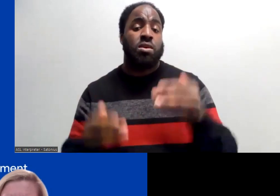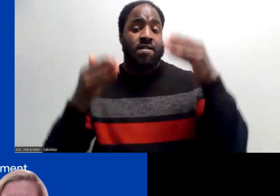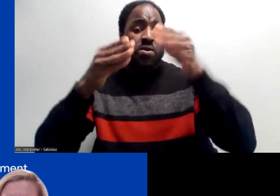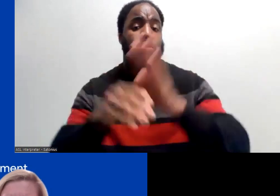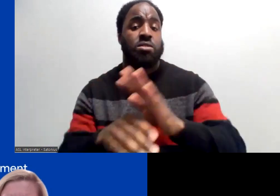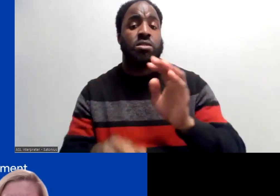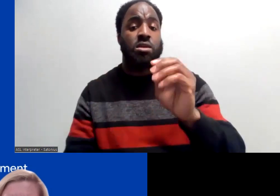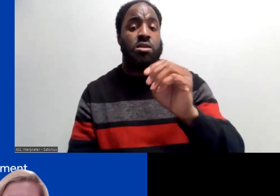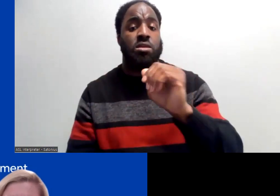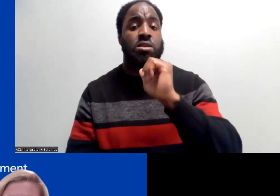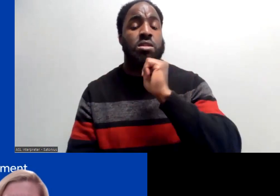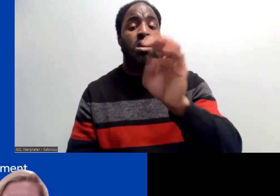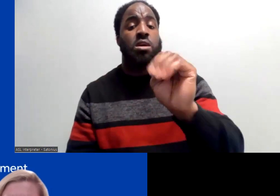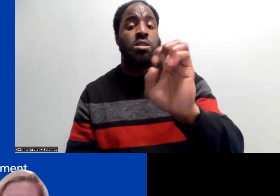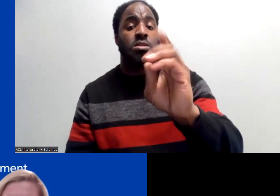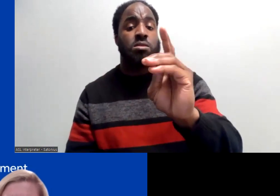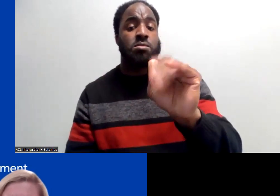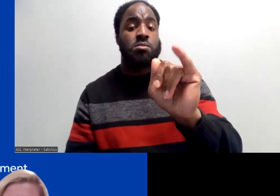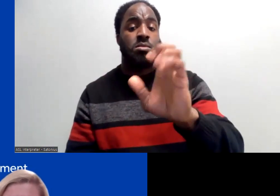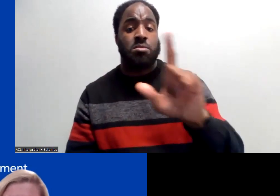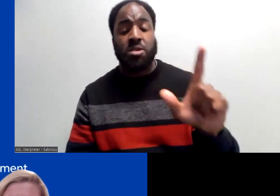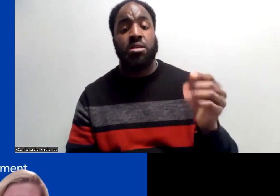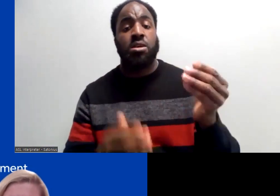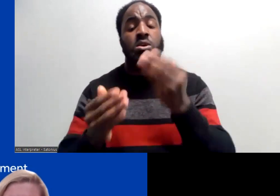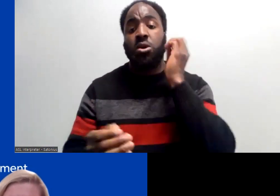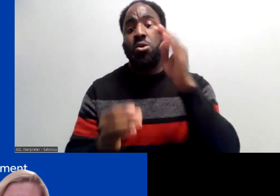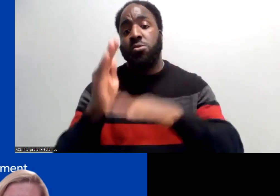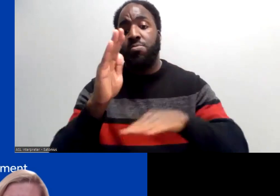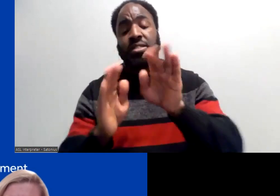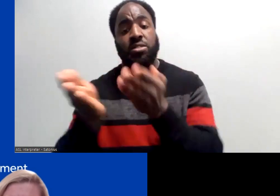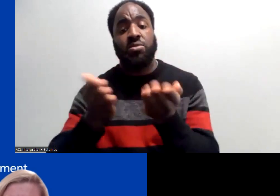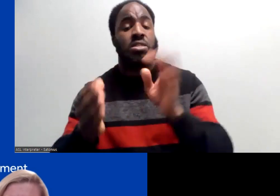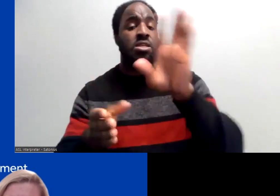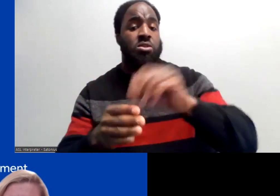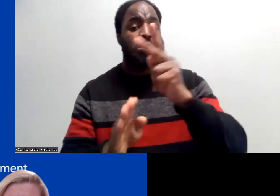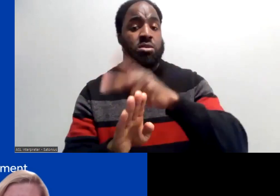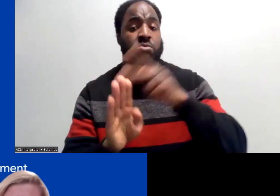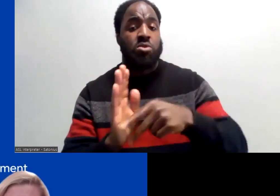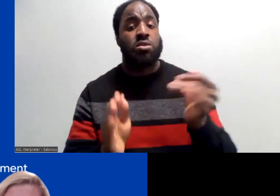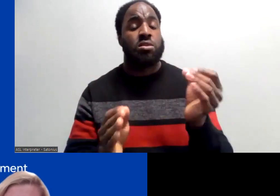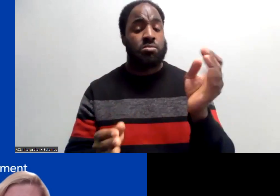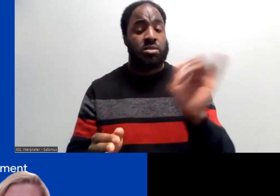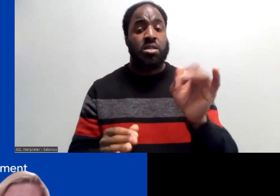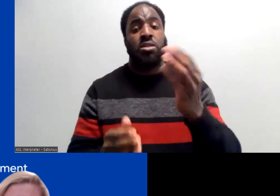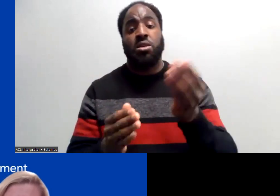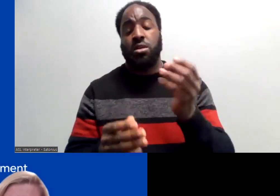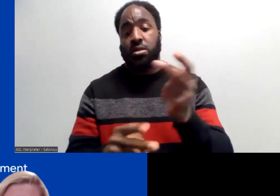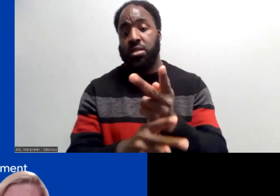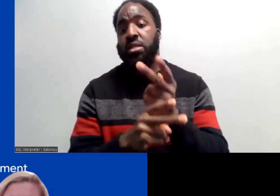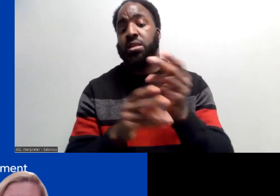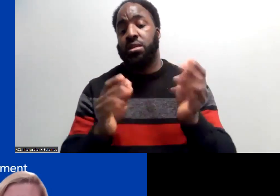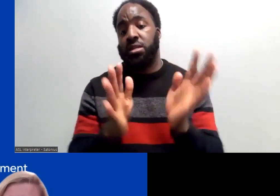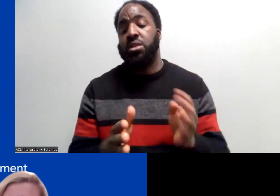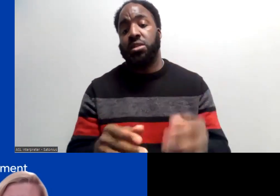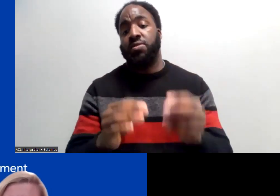the non-Medi-Cal home and community-based services, including programs such as the Caregiver Resource Centers and others that